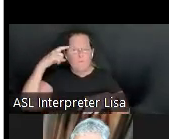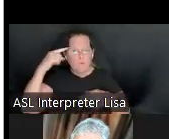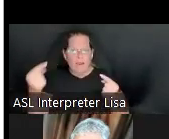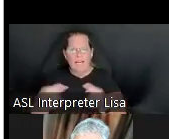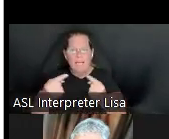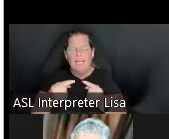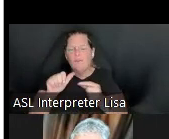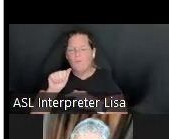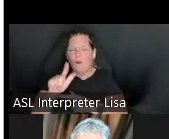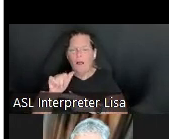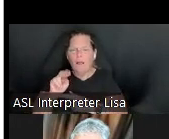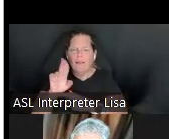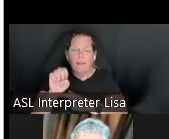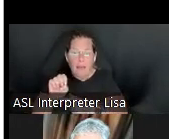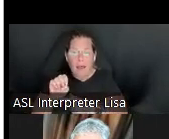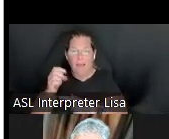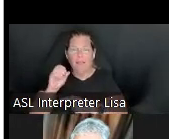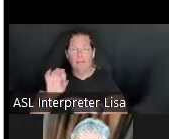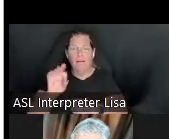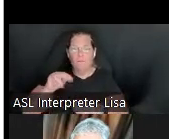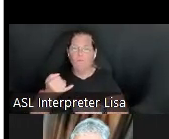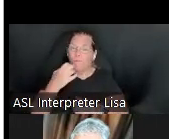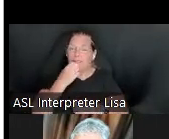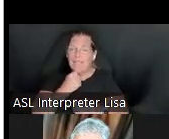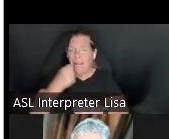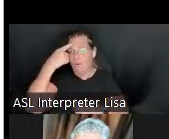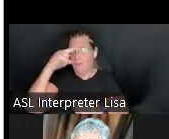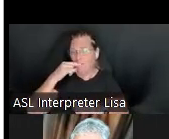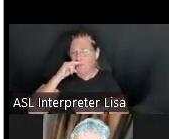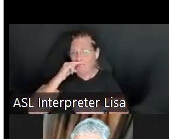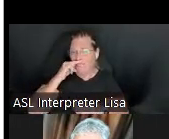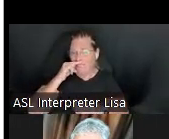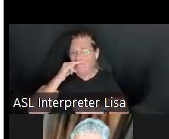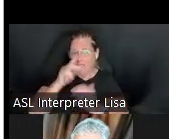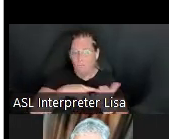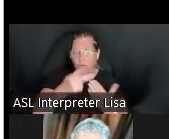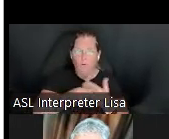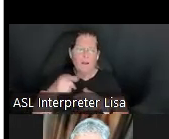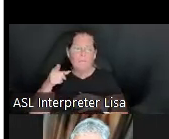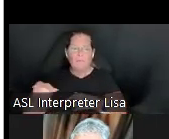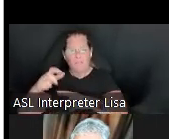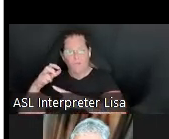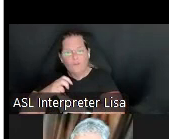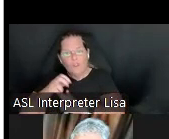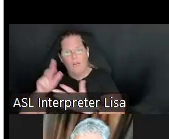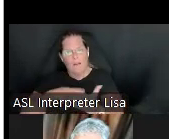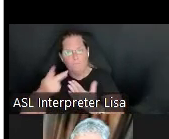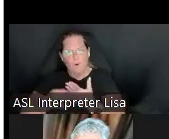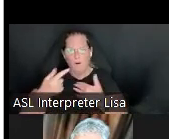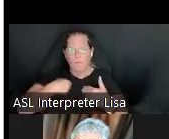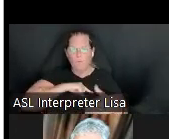Jersey Cares for Kids program. It's a free care management program that we